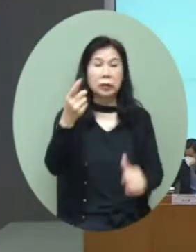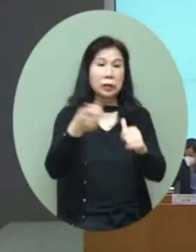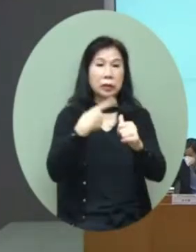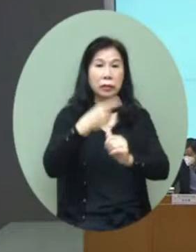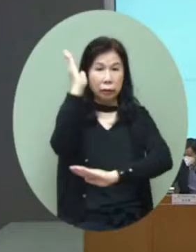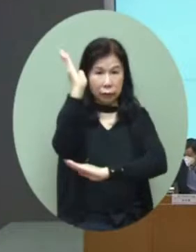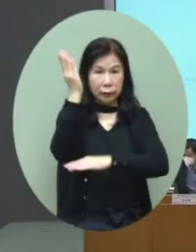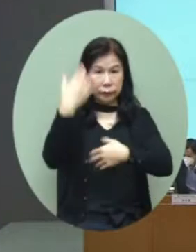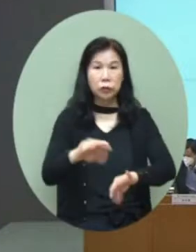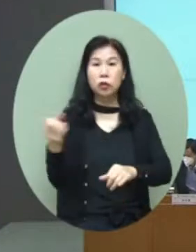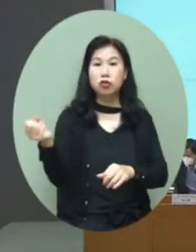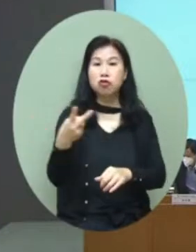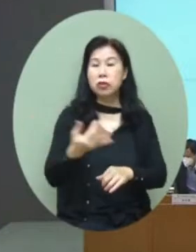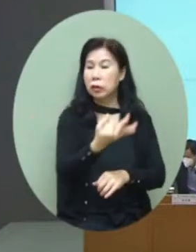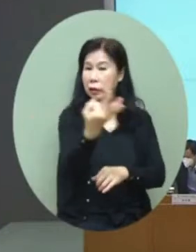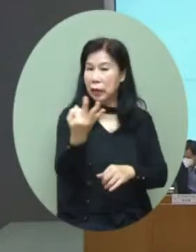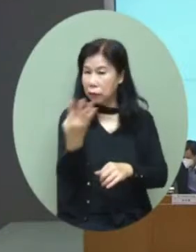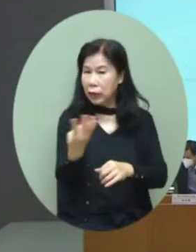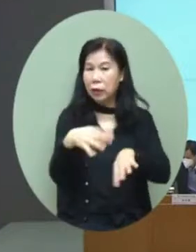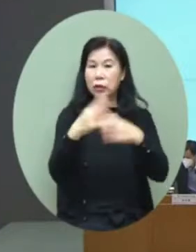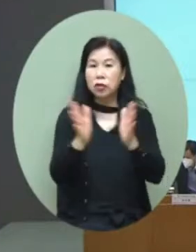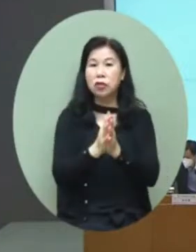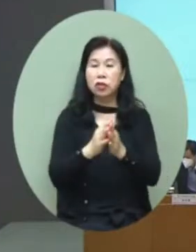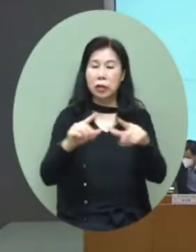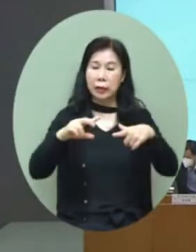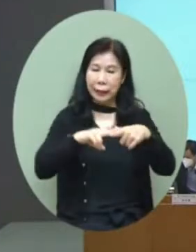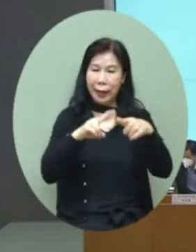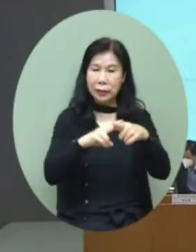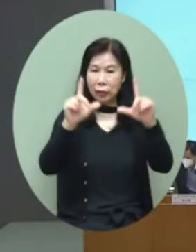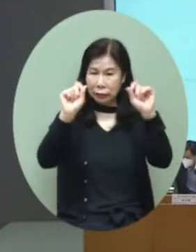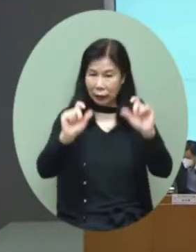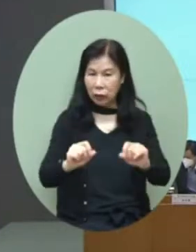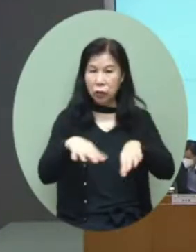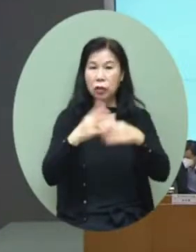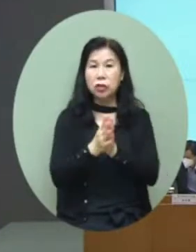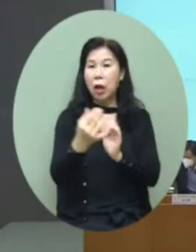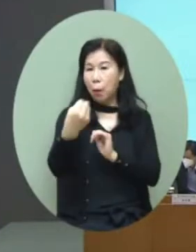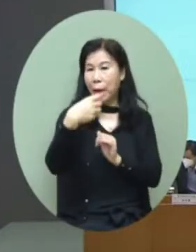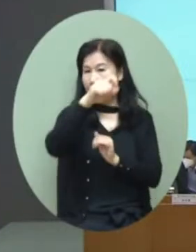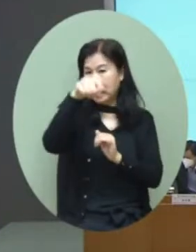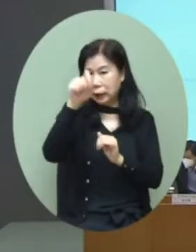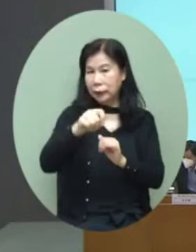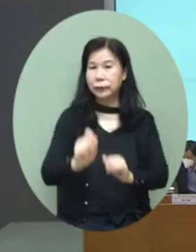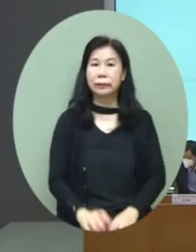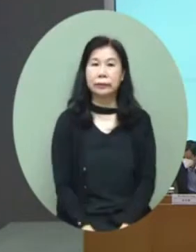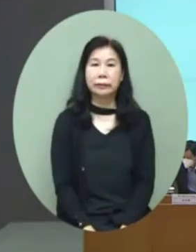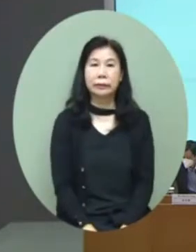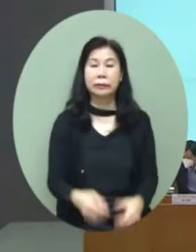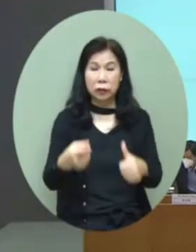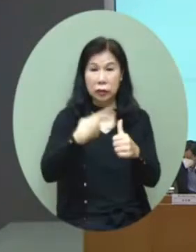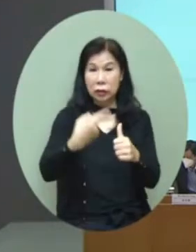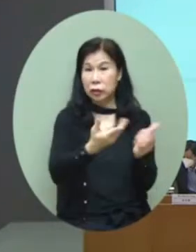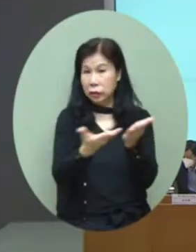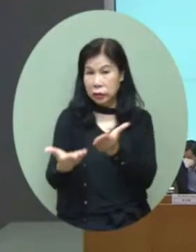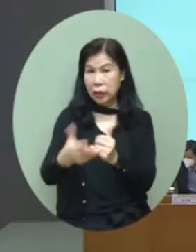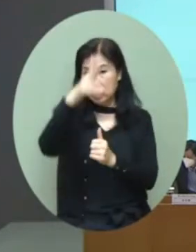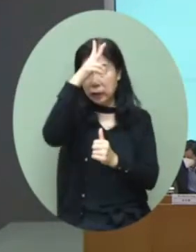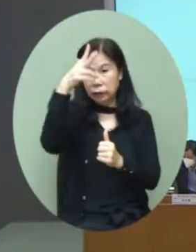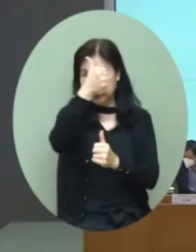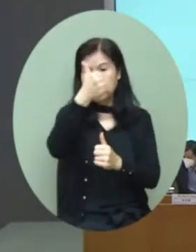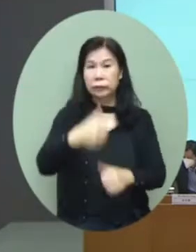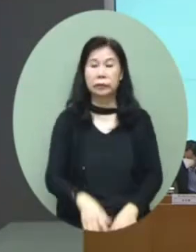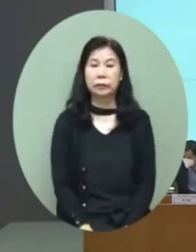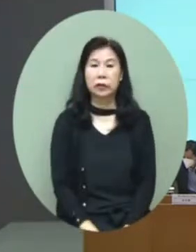Officer Mr. Tony Wong. The Chief Executive will first speak, and then the other speakers will take turn to make